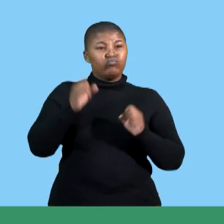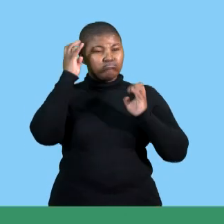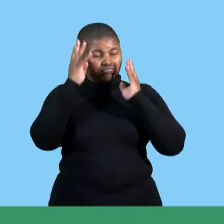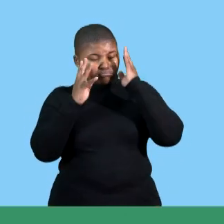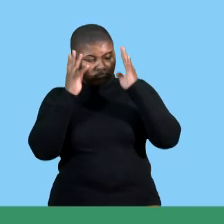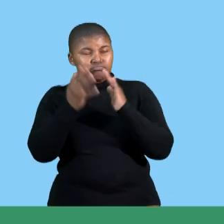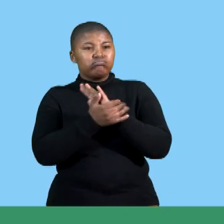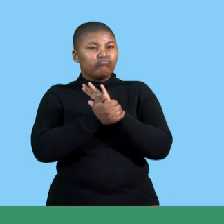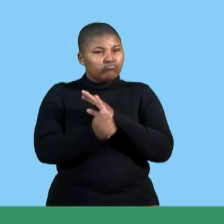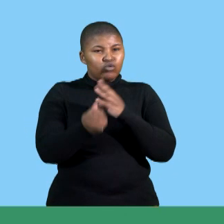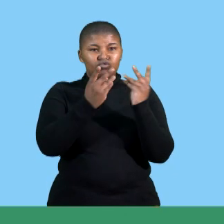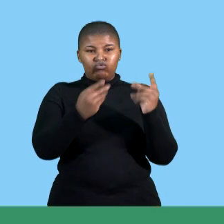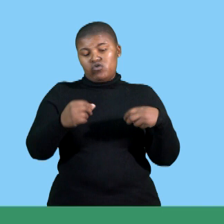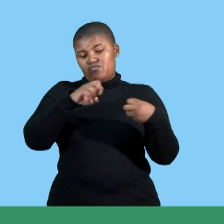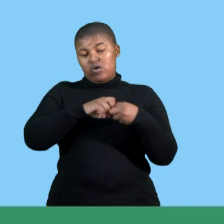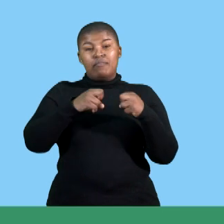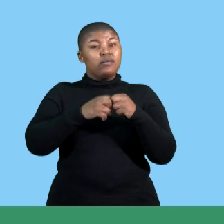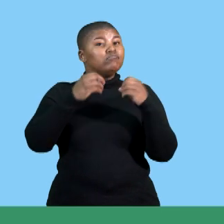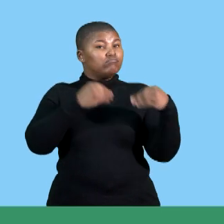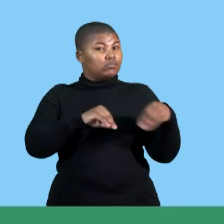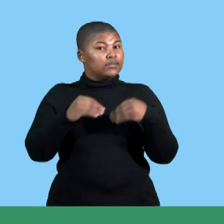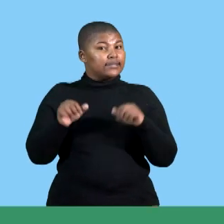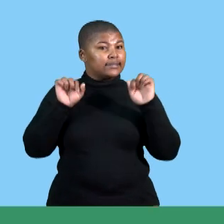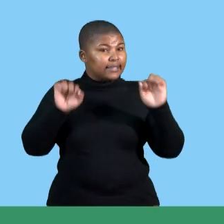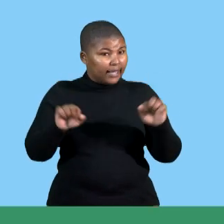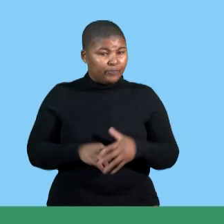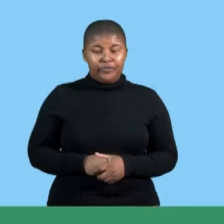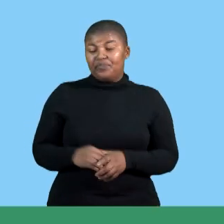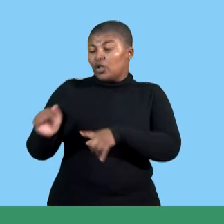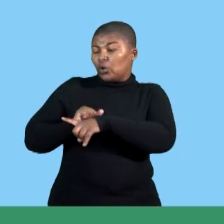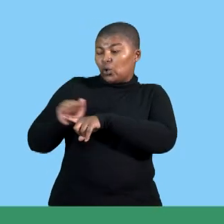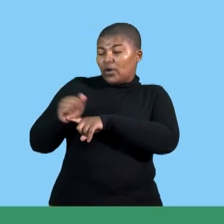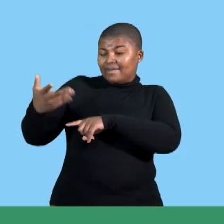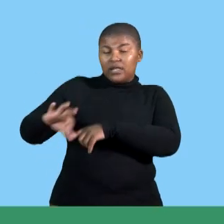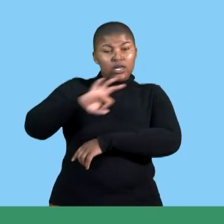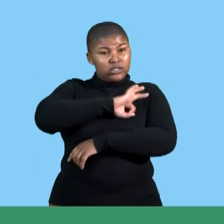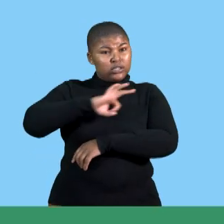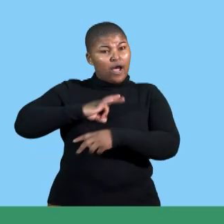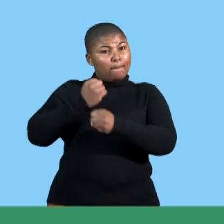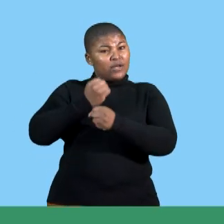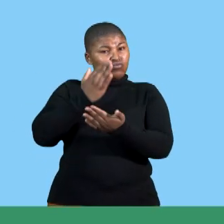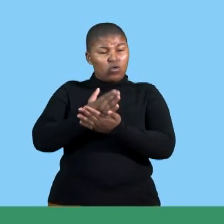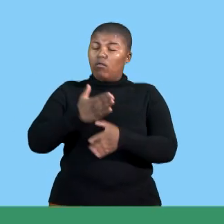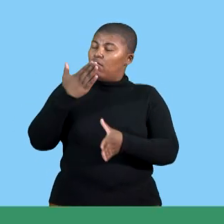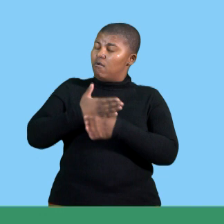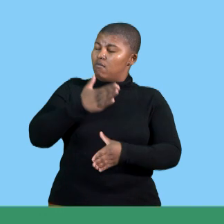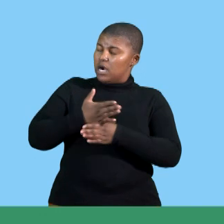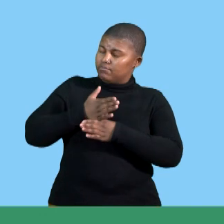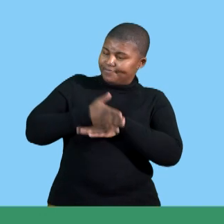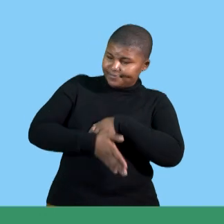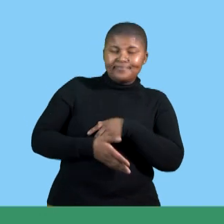They always train their employees on creative thinking and problem-solving techniques.